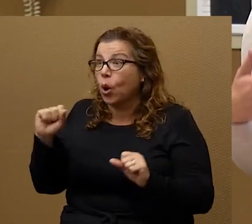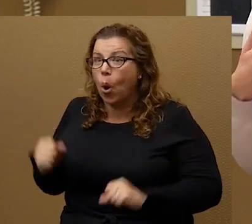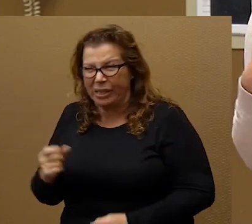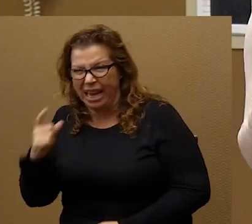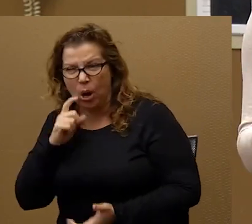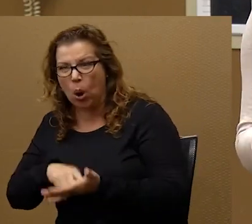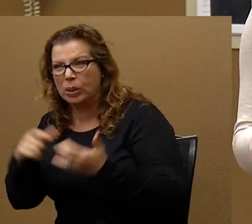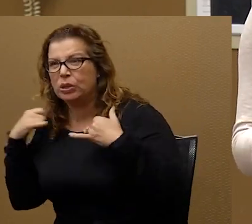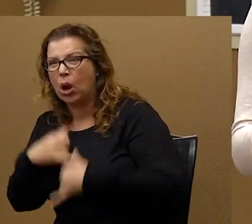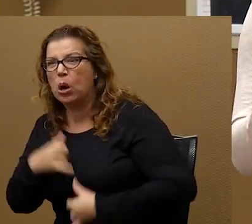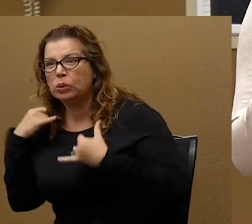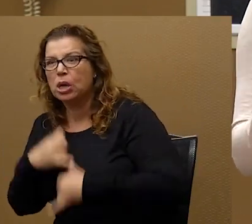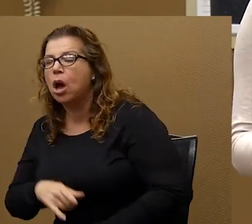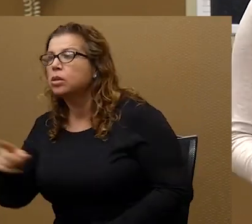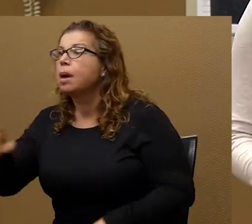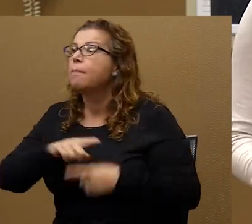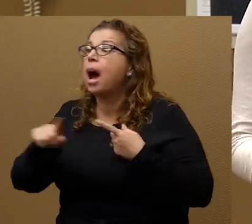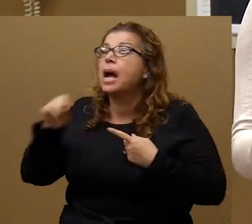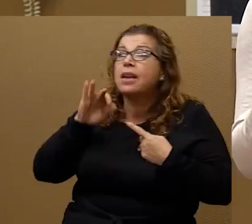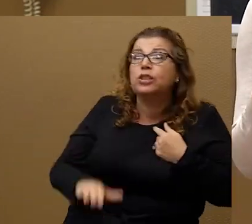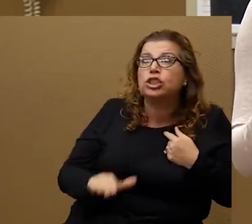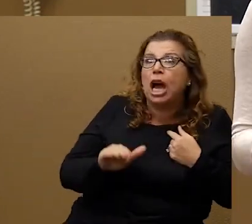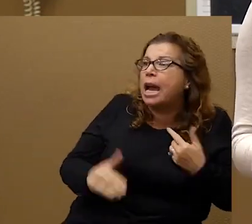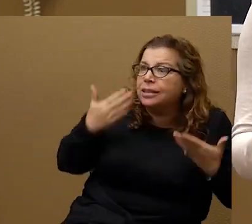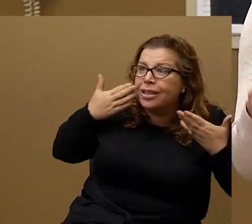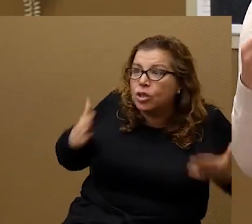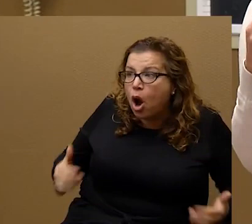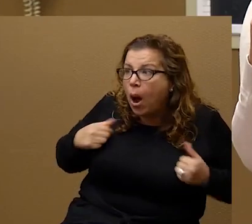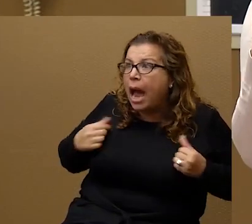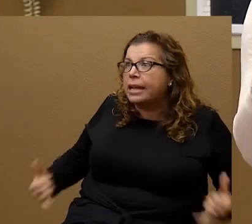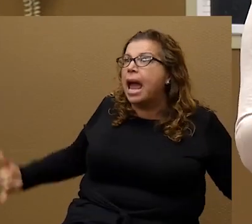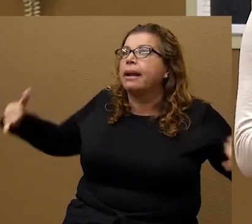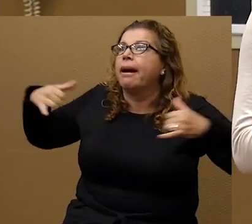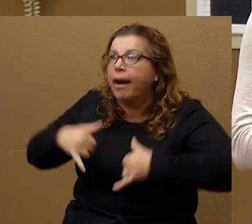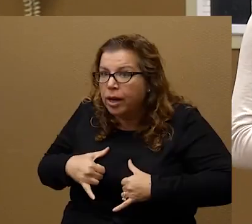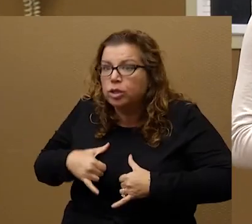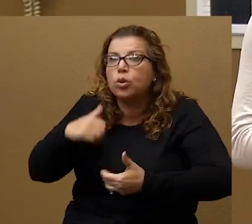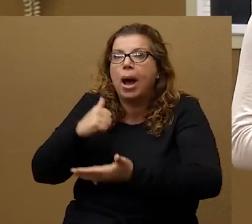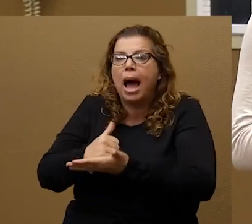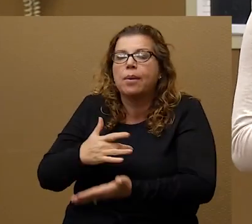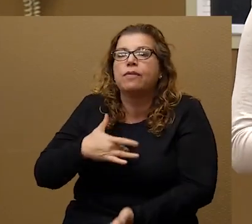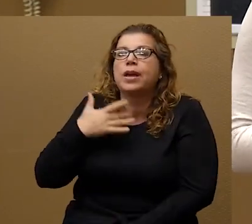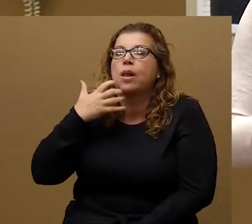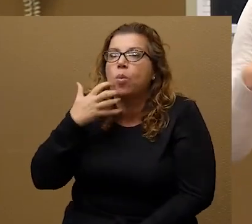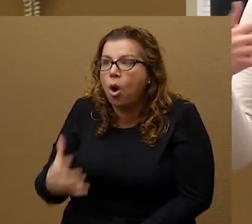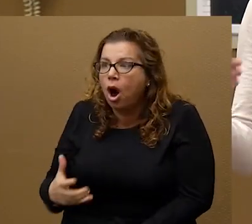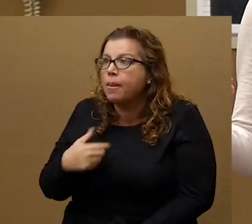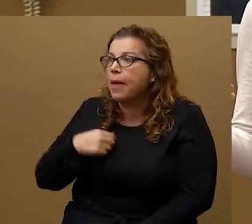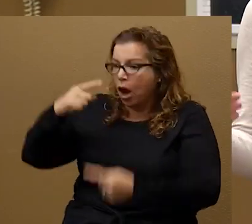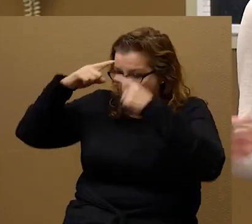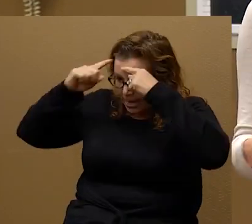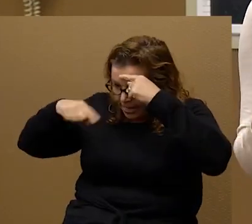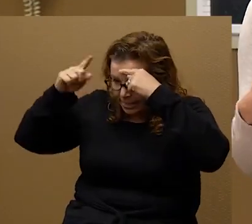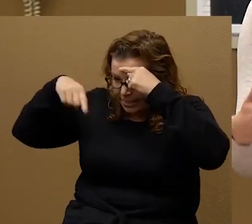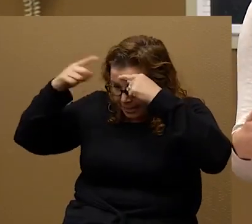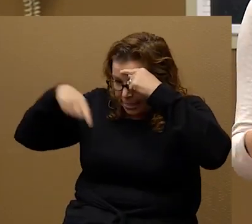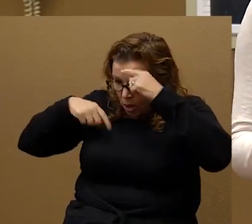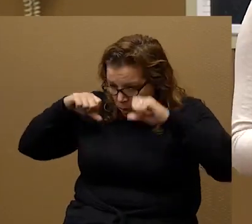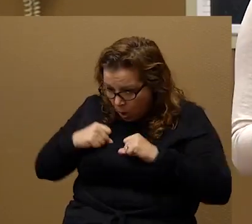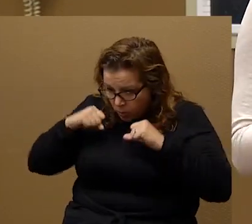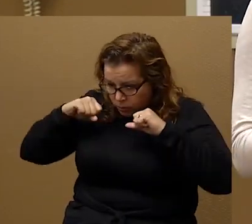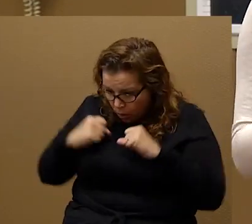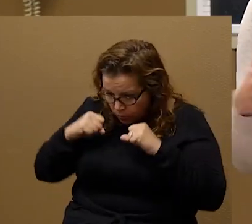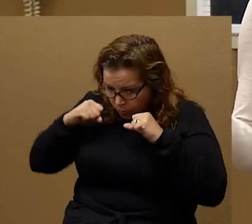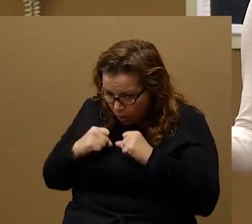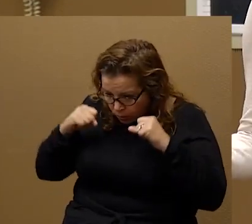someone that just fixated on it, now I'm really cold, now I'm really cold, and then you might do something like scream and get attention,